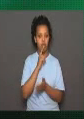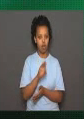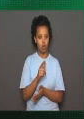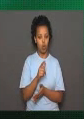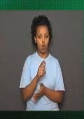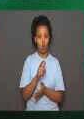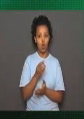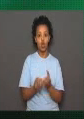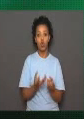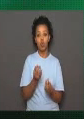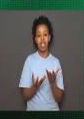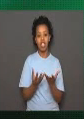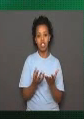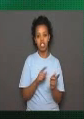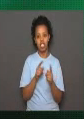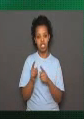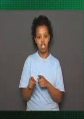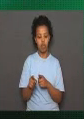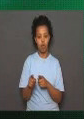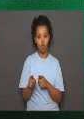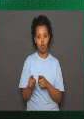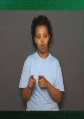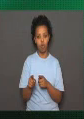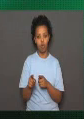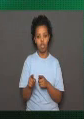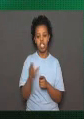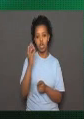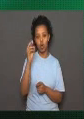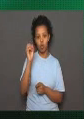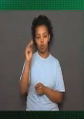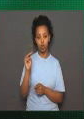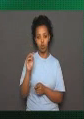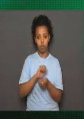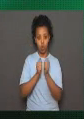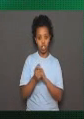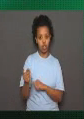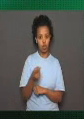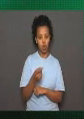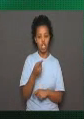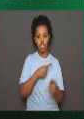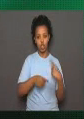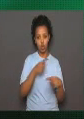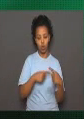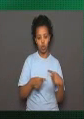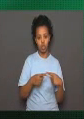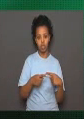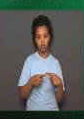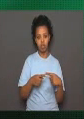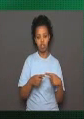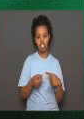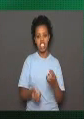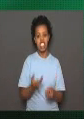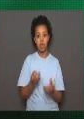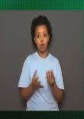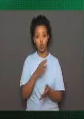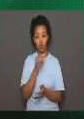Duplication is a chromosomal mutation that occurs when genes are duplicated and are